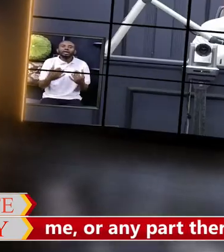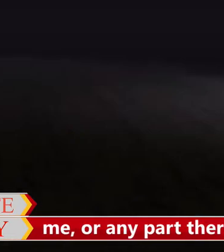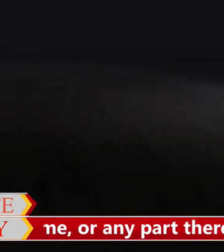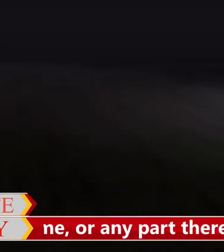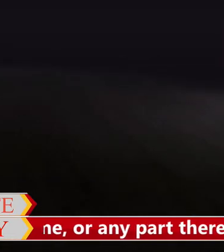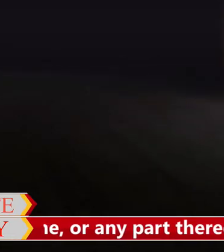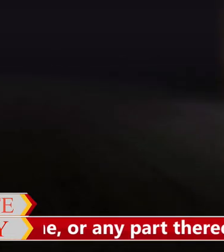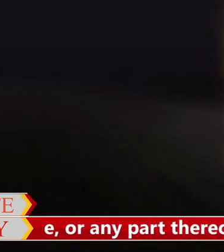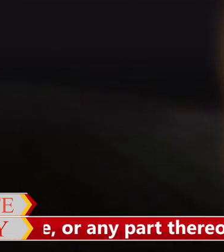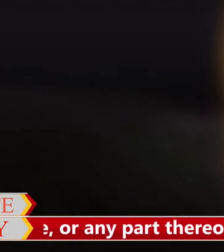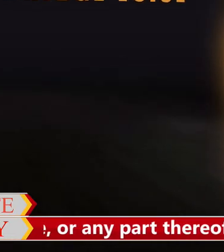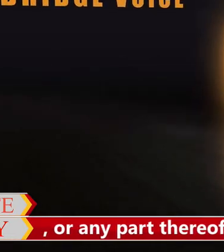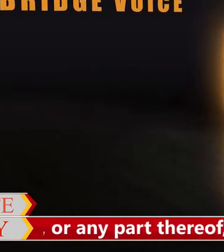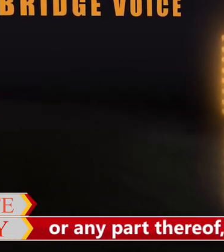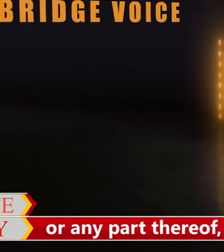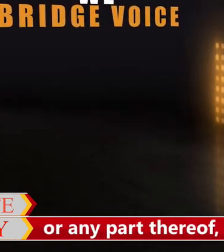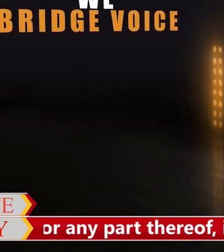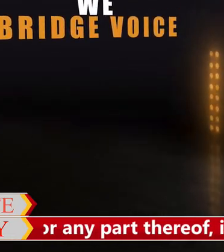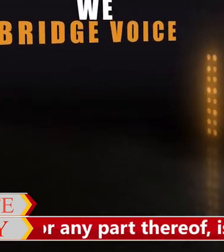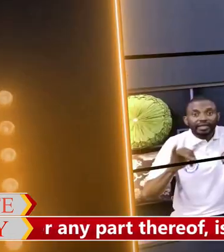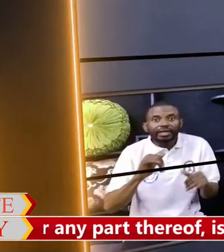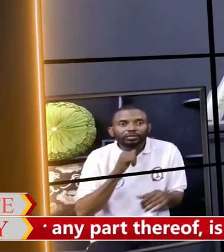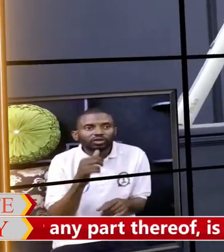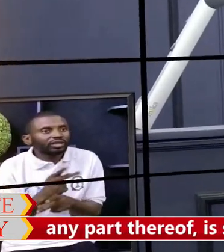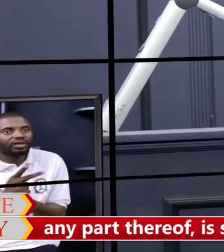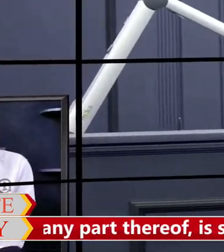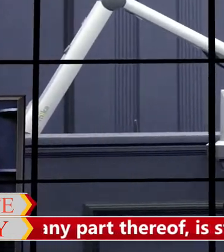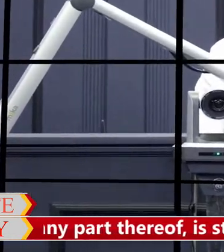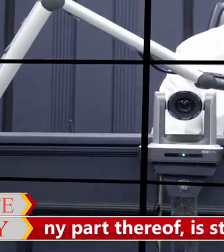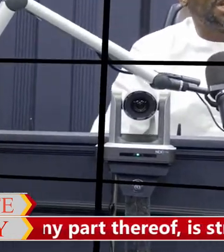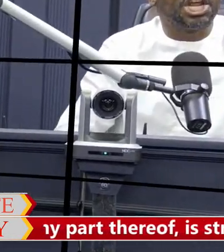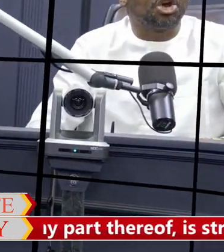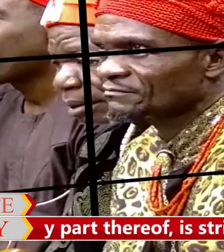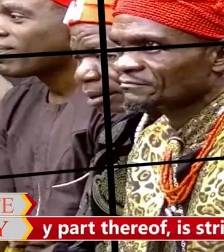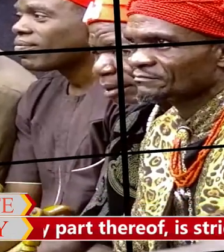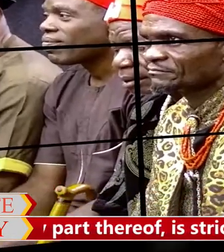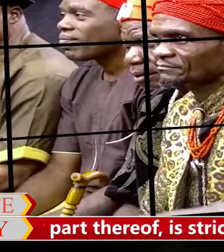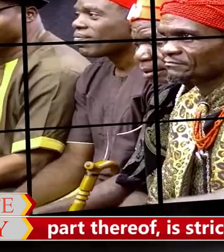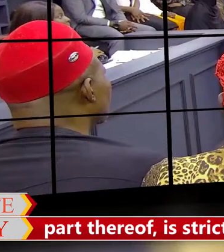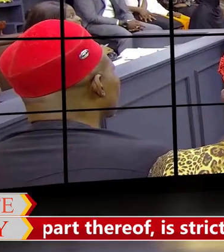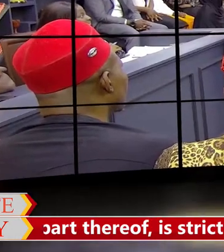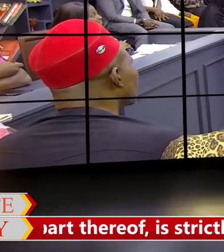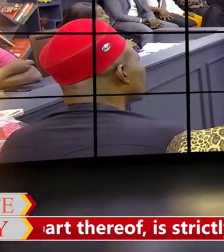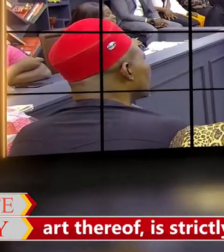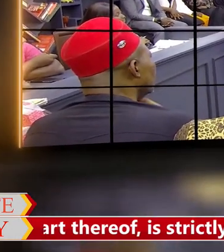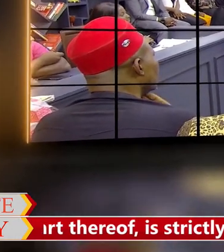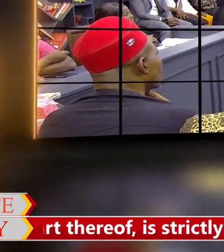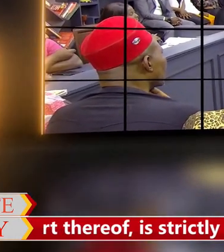I'm gonna go get some more.